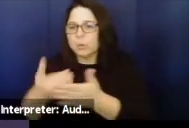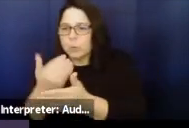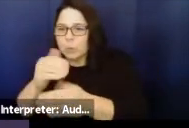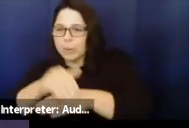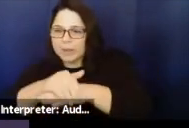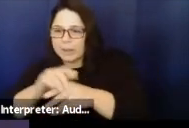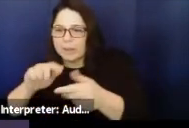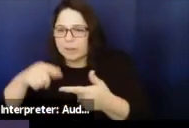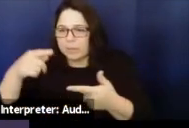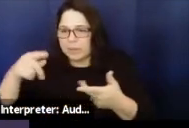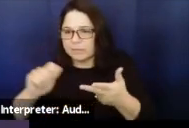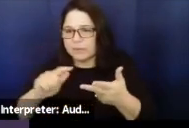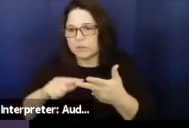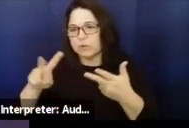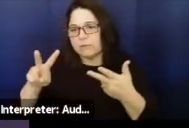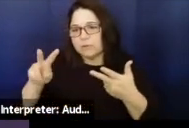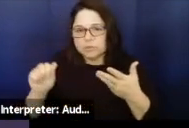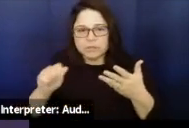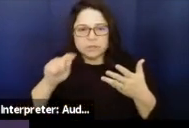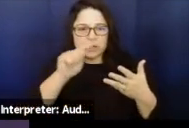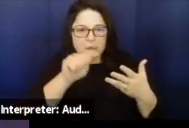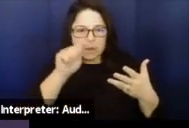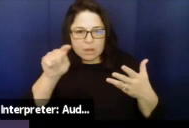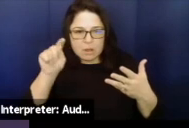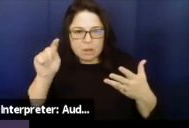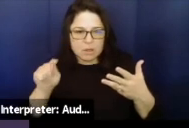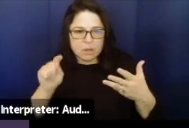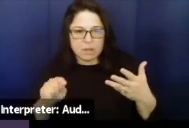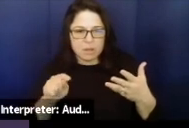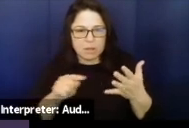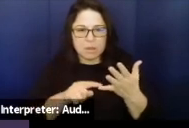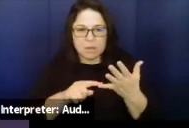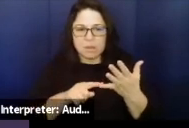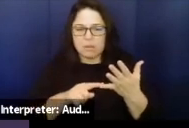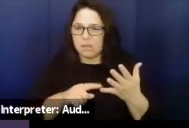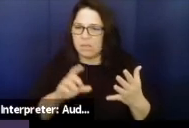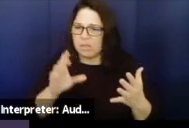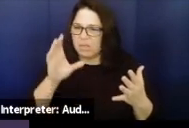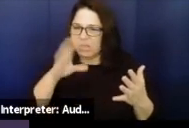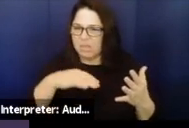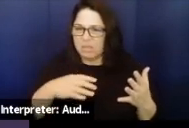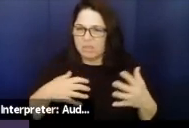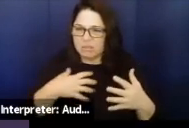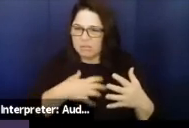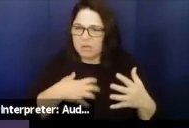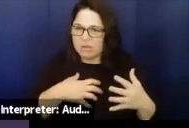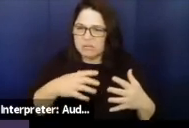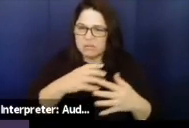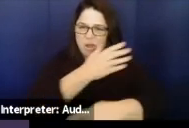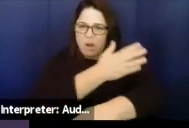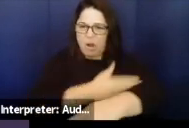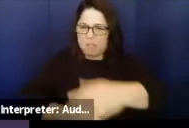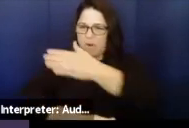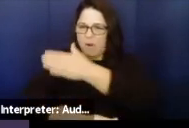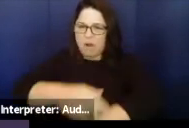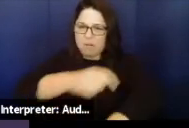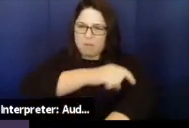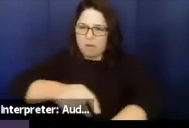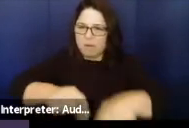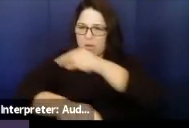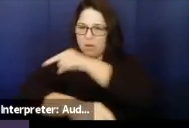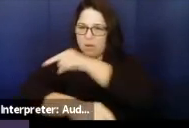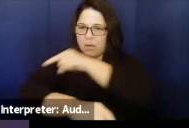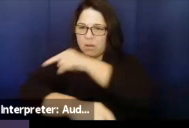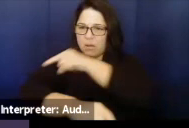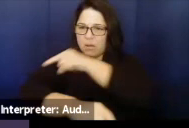Pennsylvania, Virginia here. A rather gruesome depiction, but I think it got his